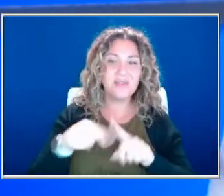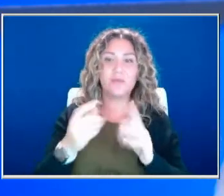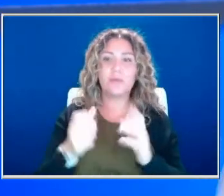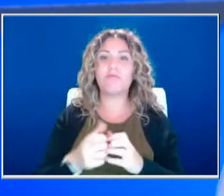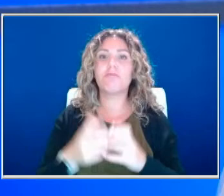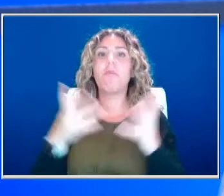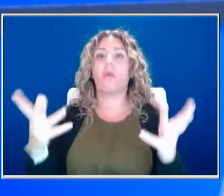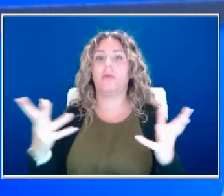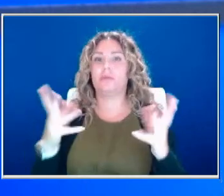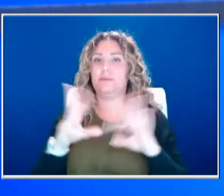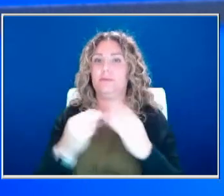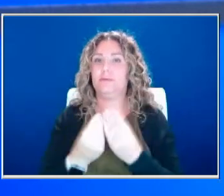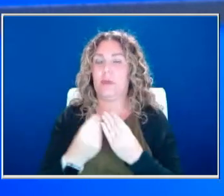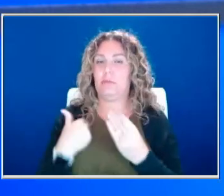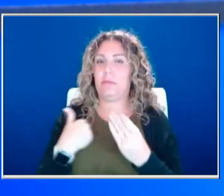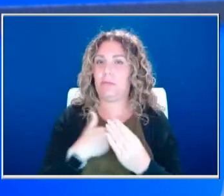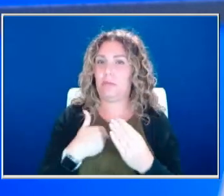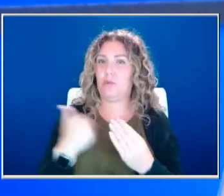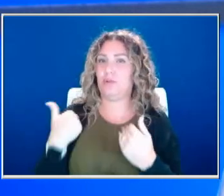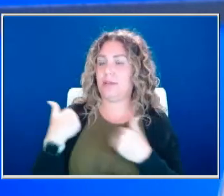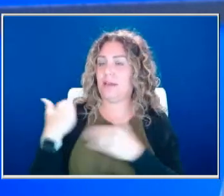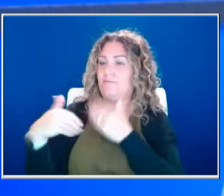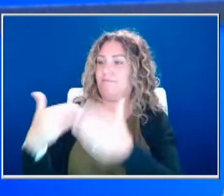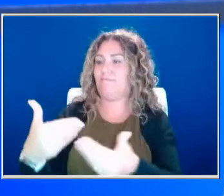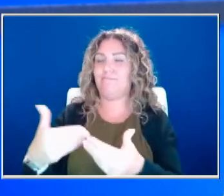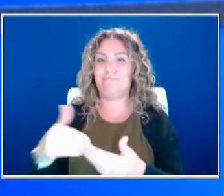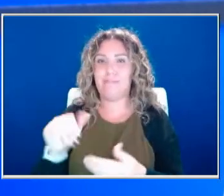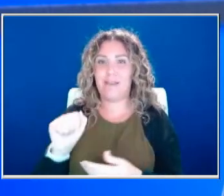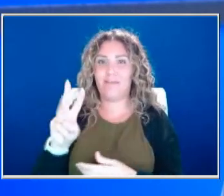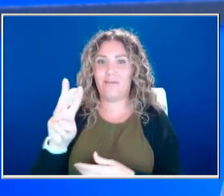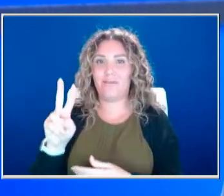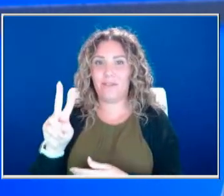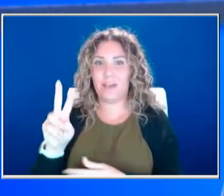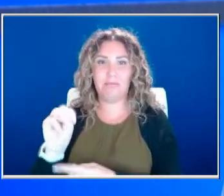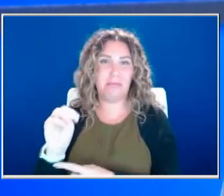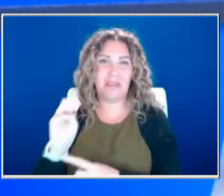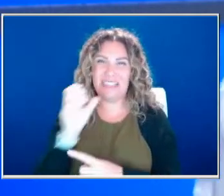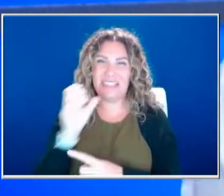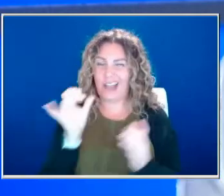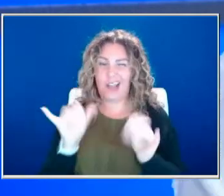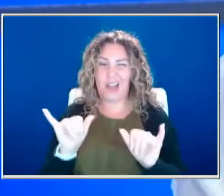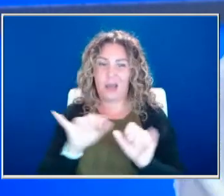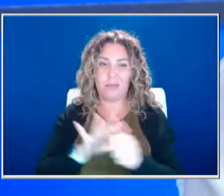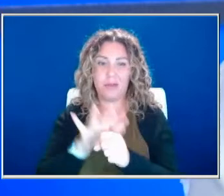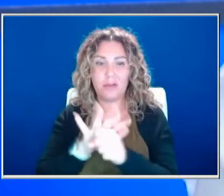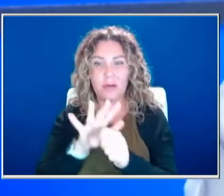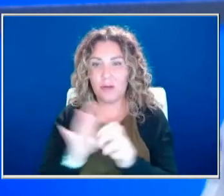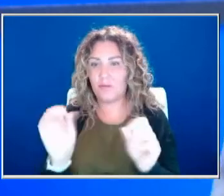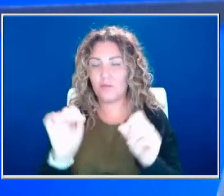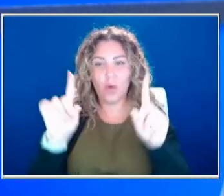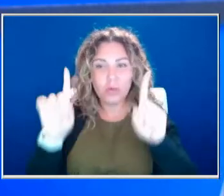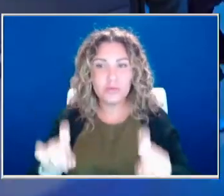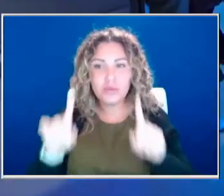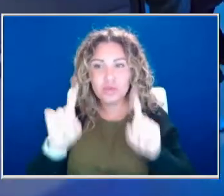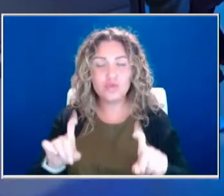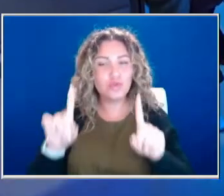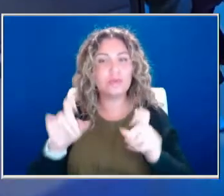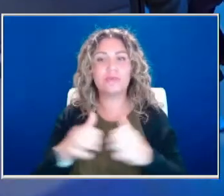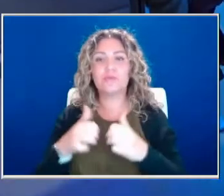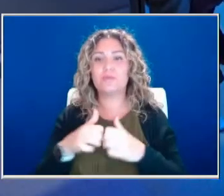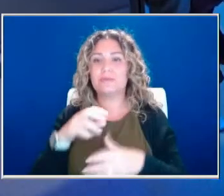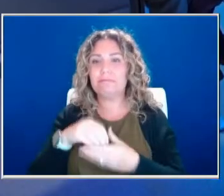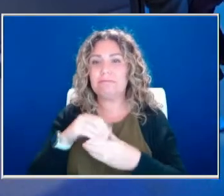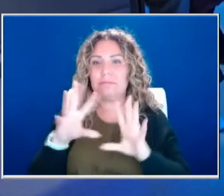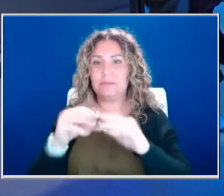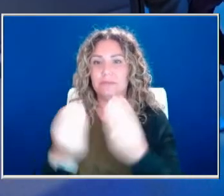members present with history of AVMs. Outside of that, it's just not common enough that you would do any screening or anything like that within the family.